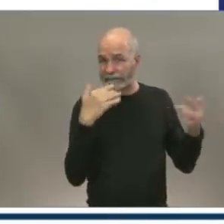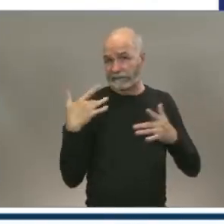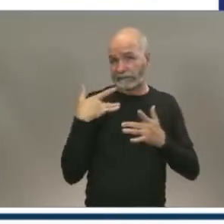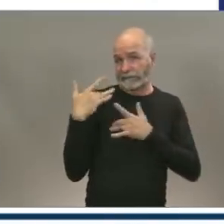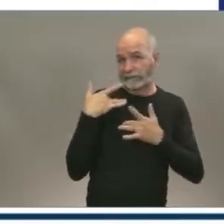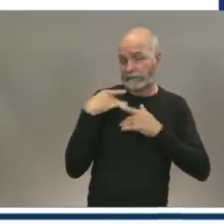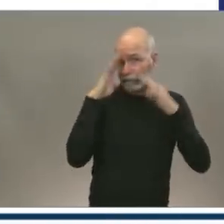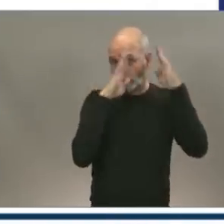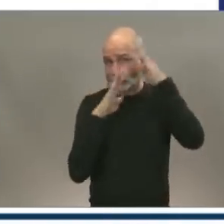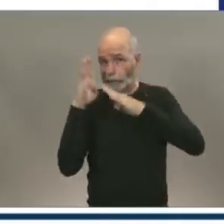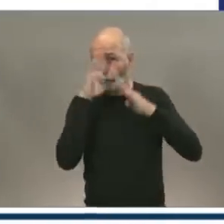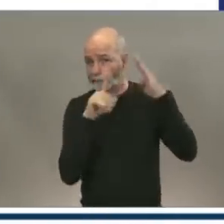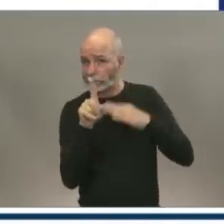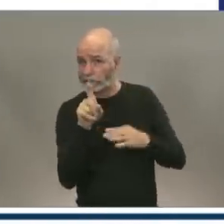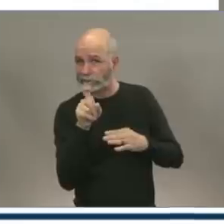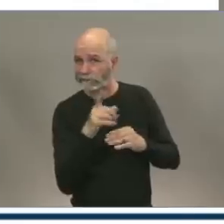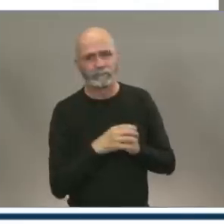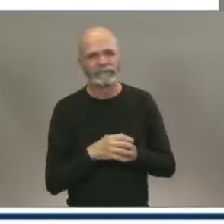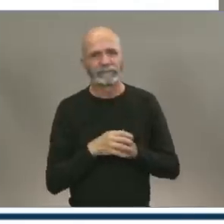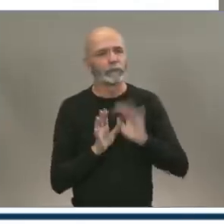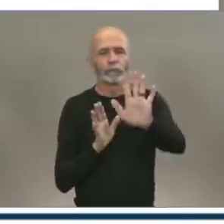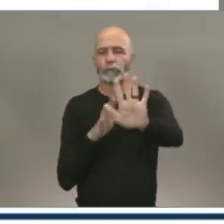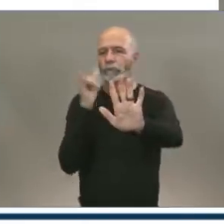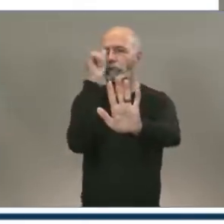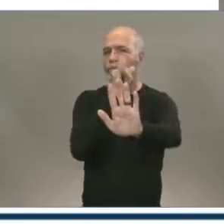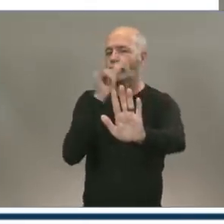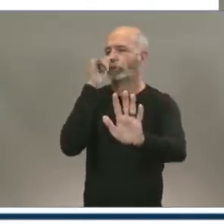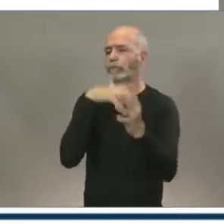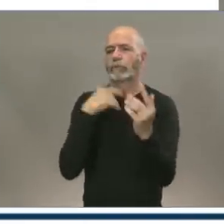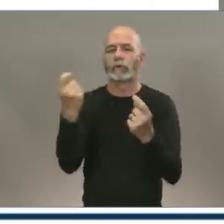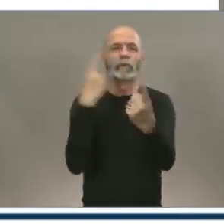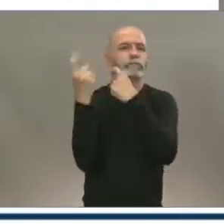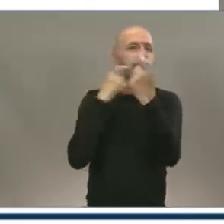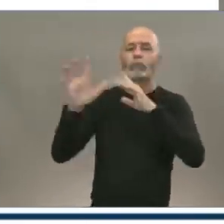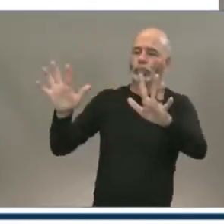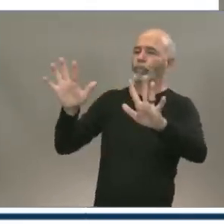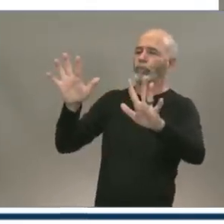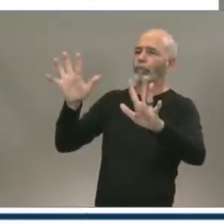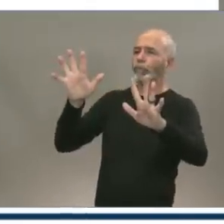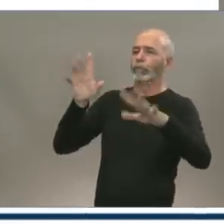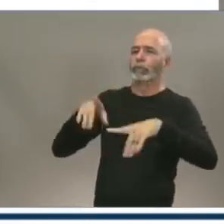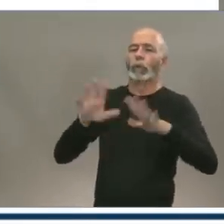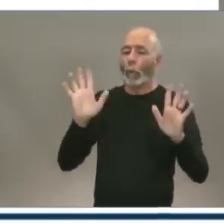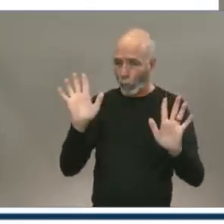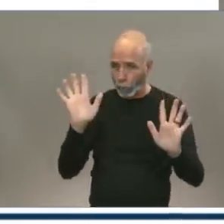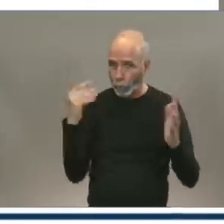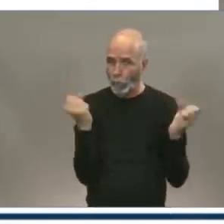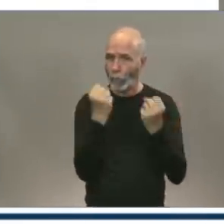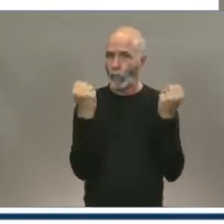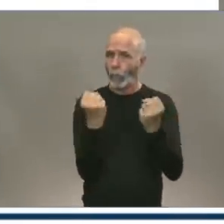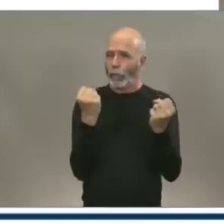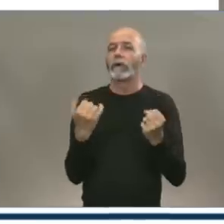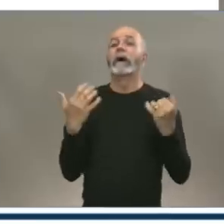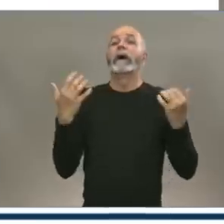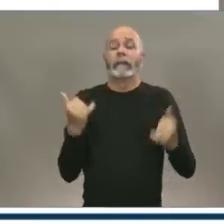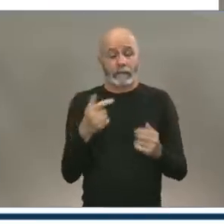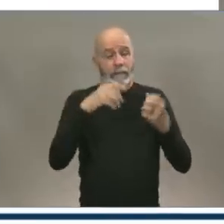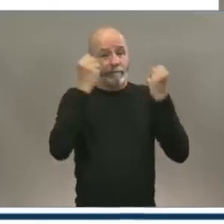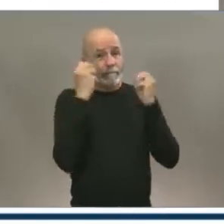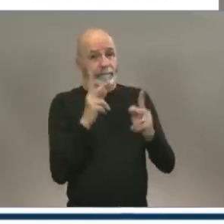So a lot of questions in there. So first of all, certainly we've had some increase in